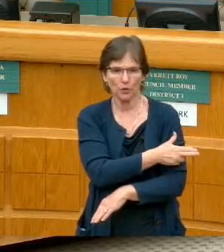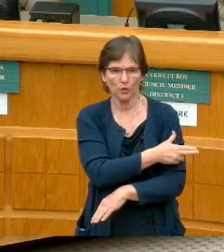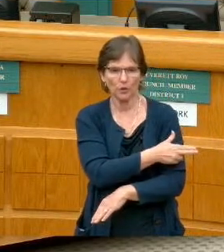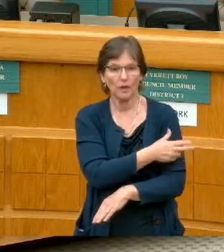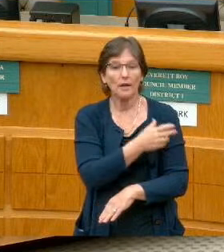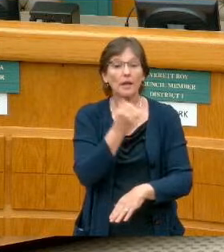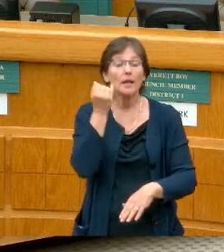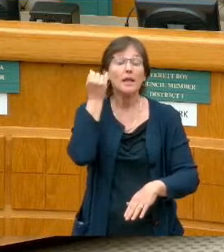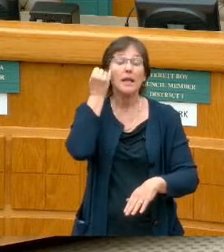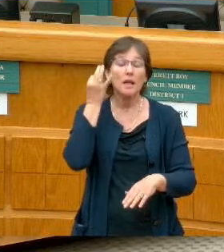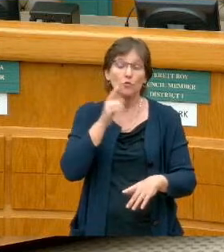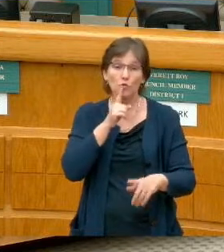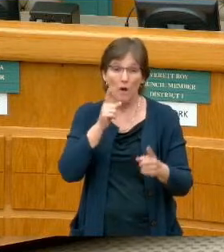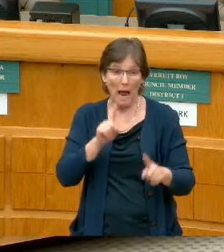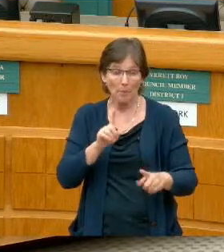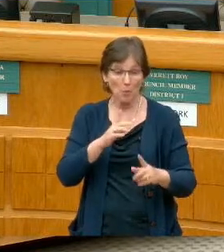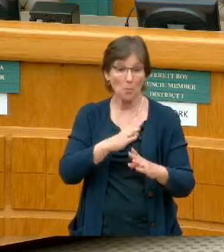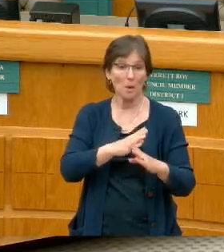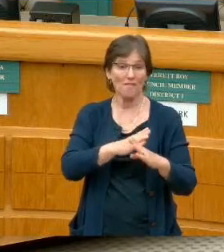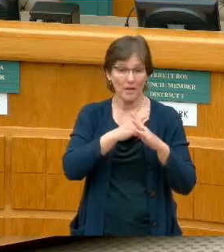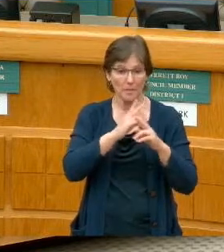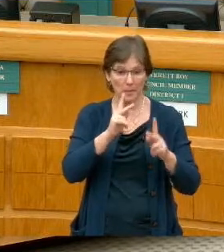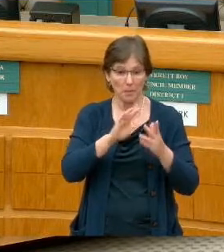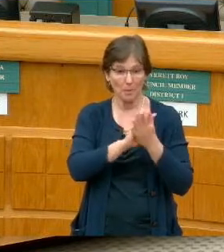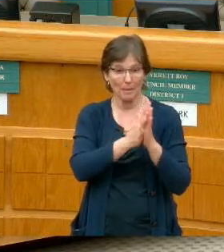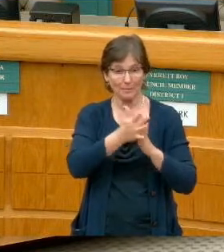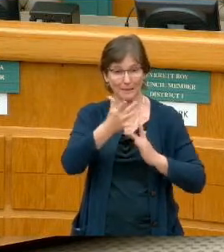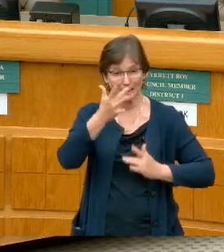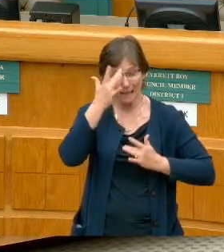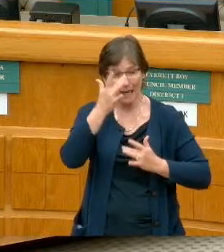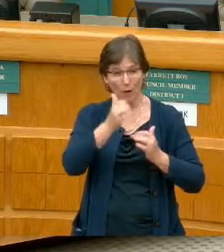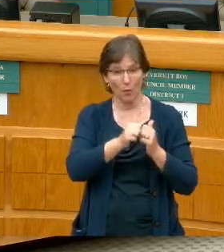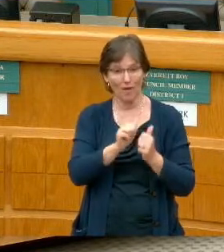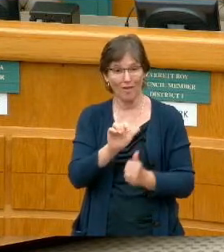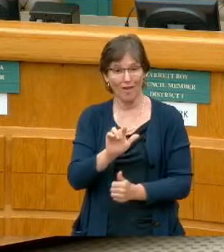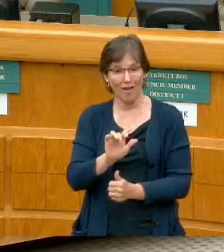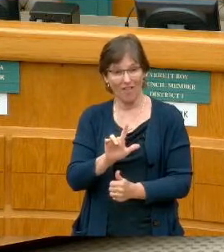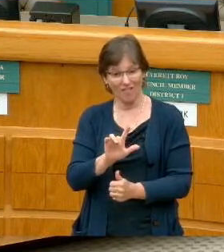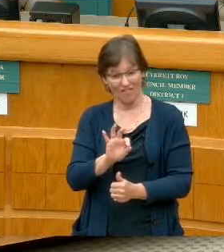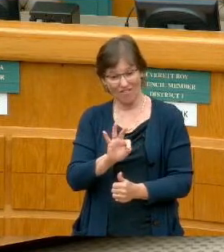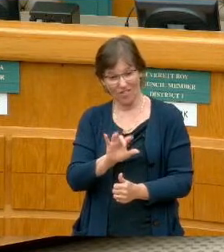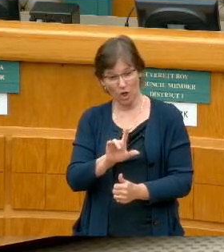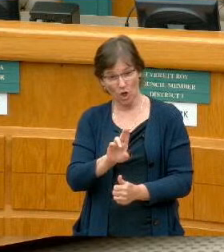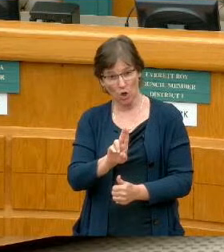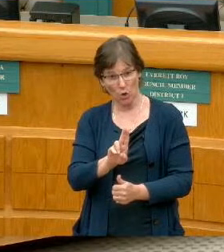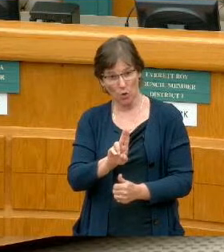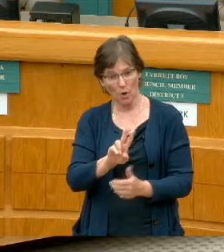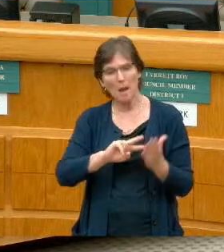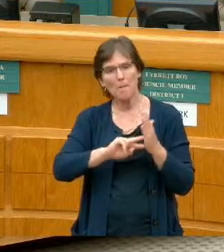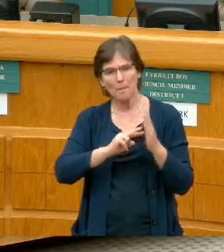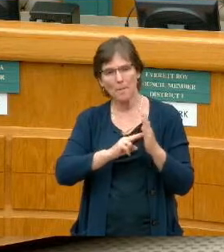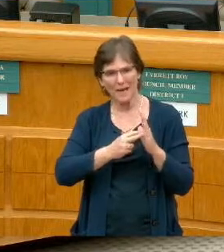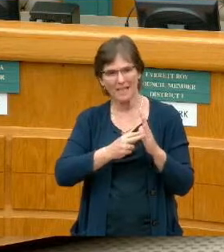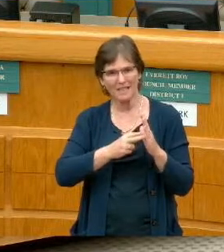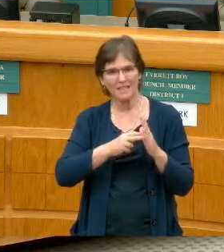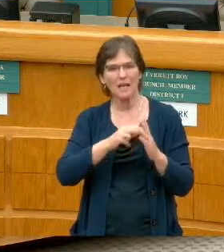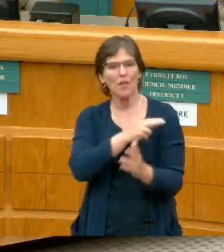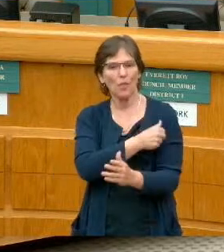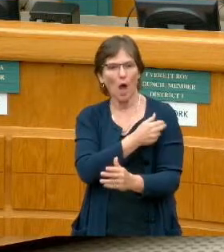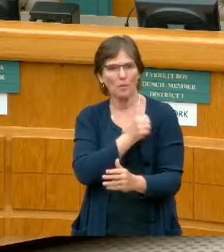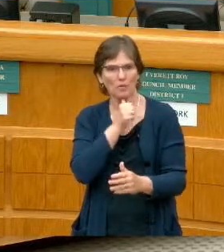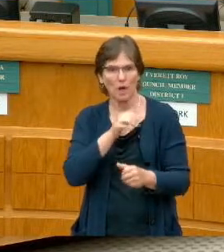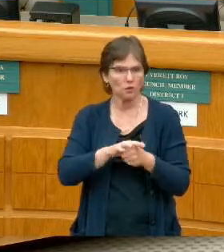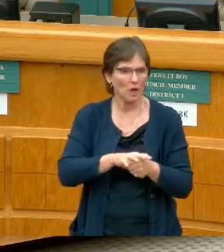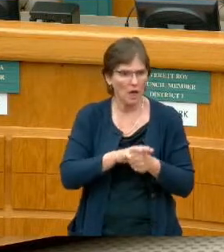help hospital beds. We can help free up hospital beds for those more critical and also reduce the possibility of getting